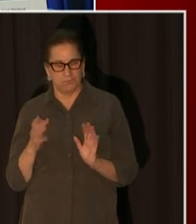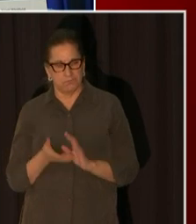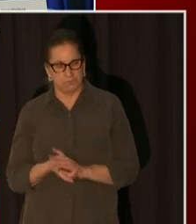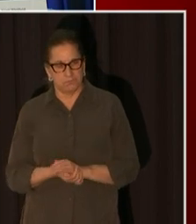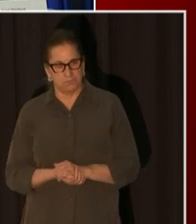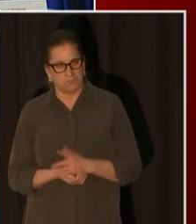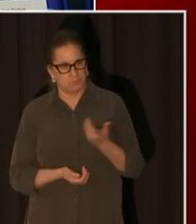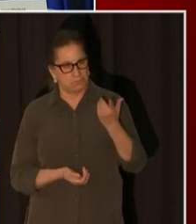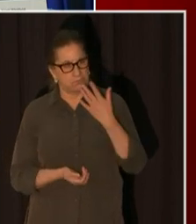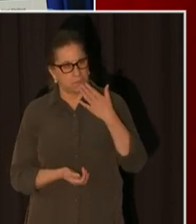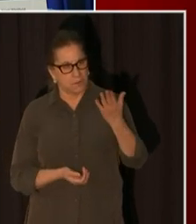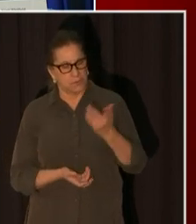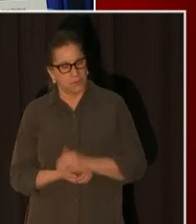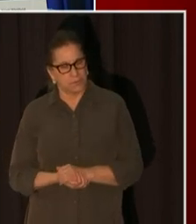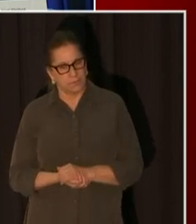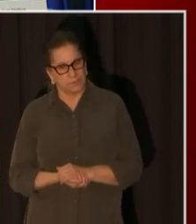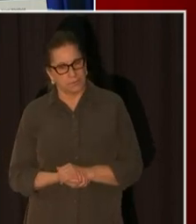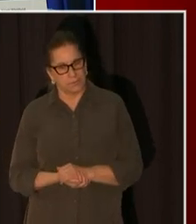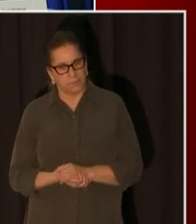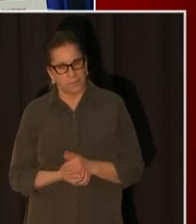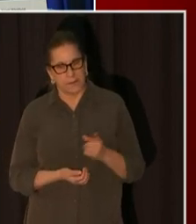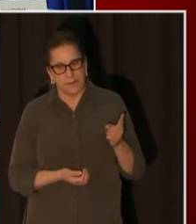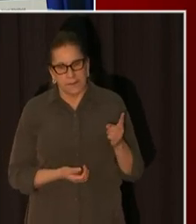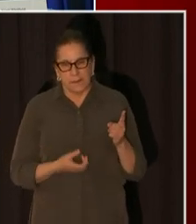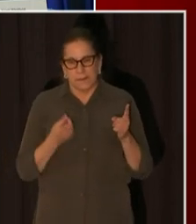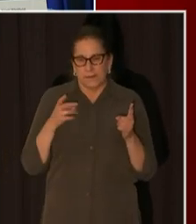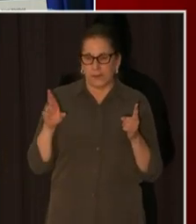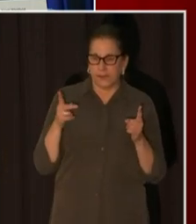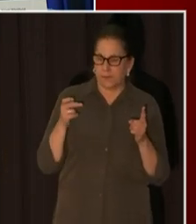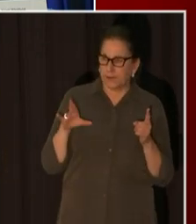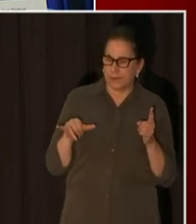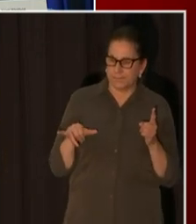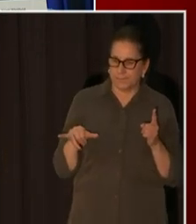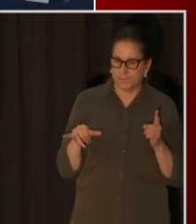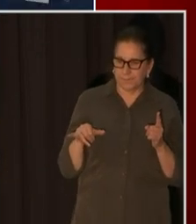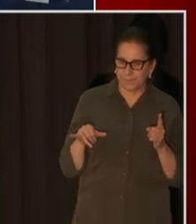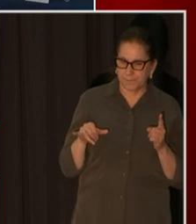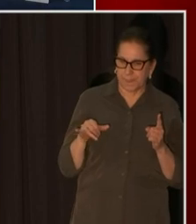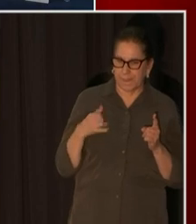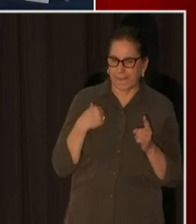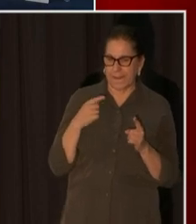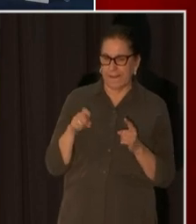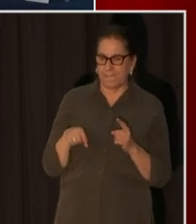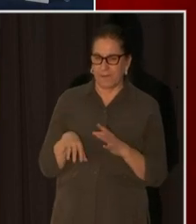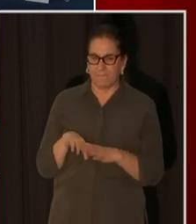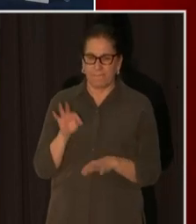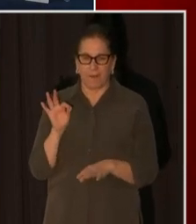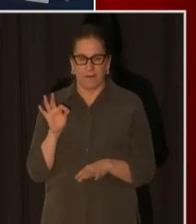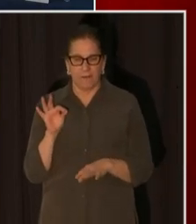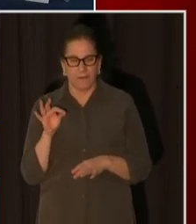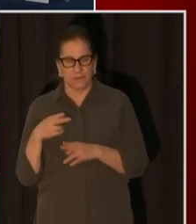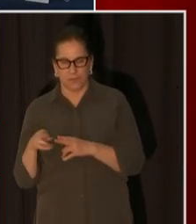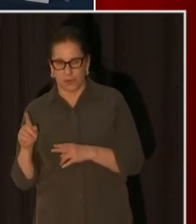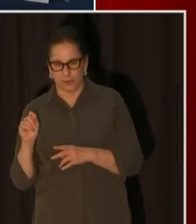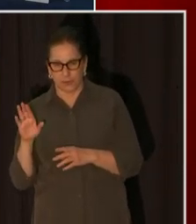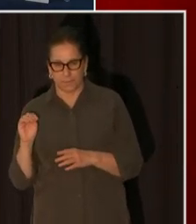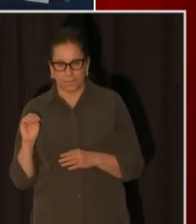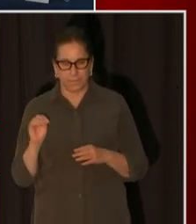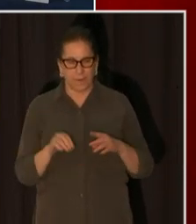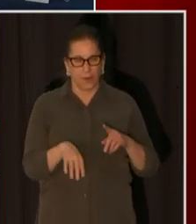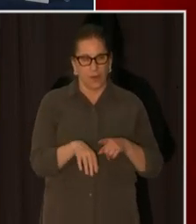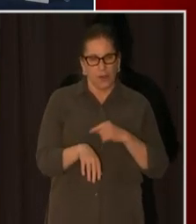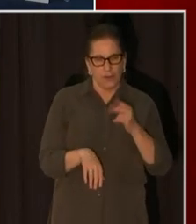of all, I send my condolences to all COVID-19